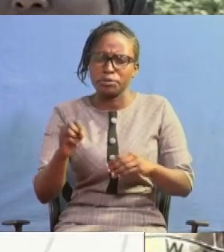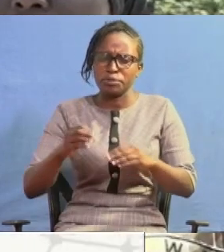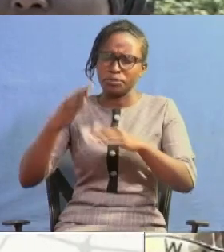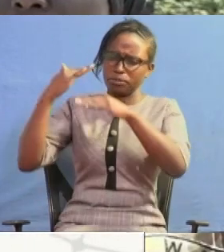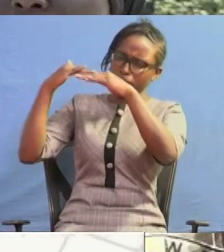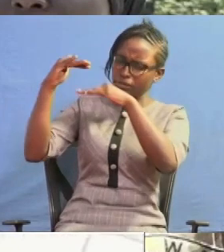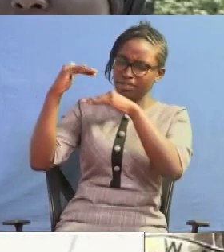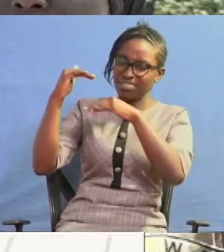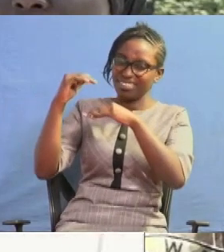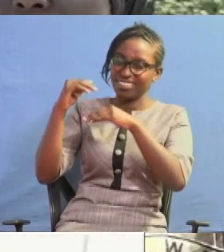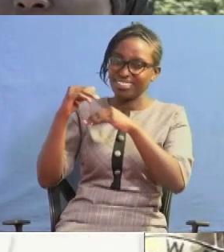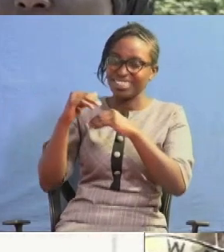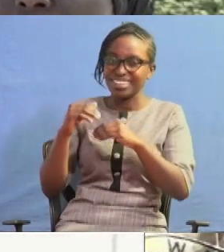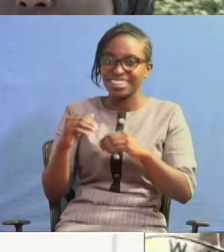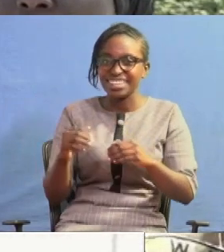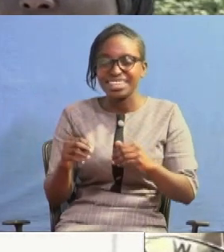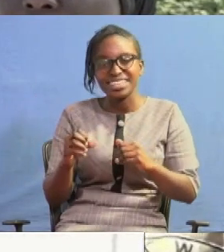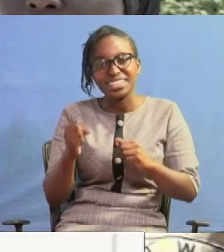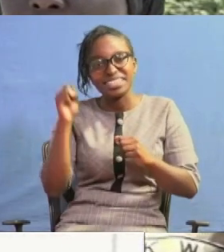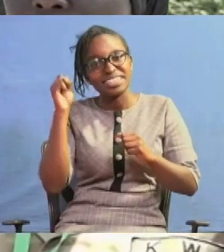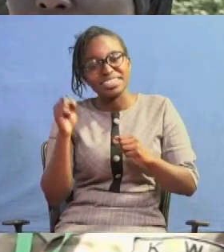5 feet 8 inches, and for the females,